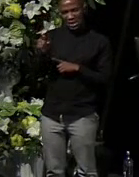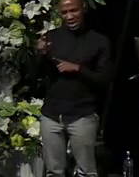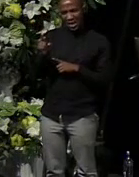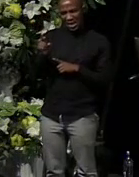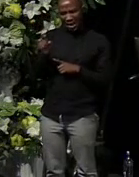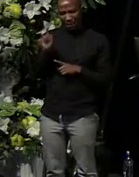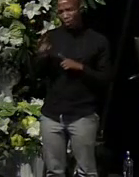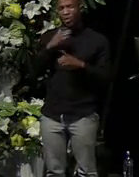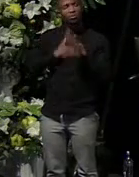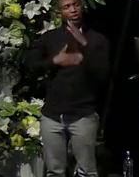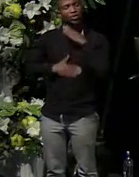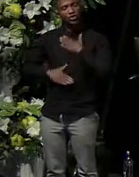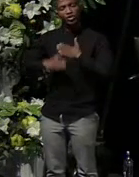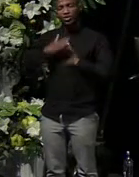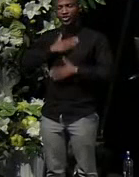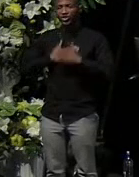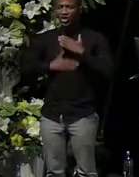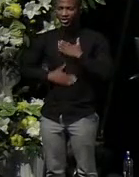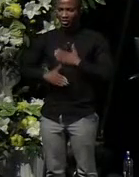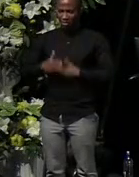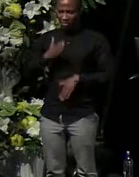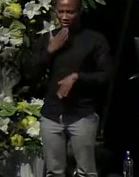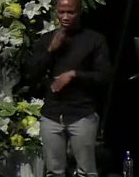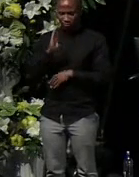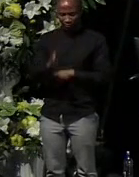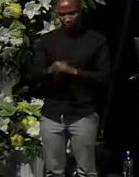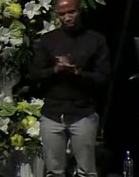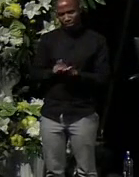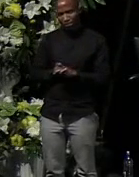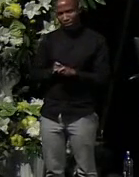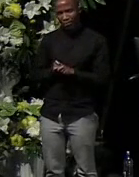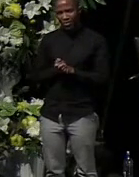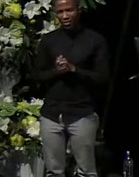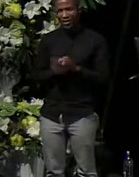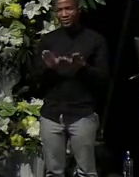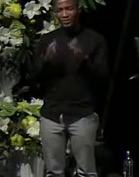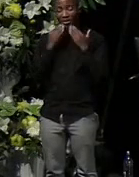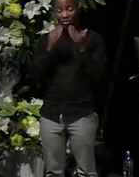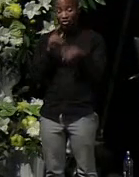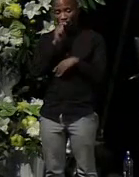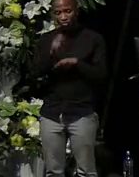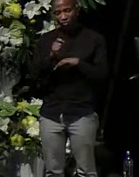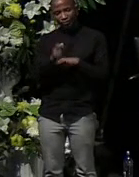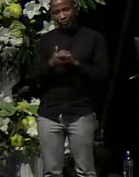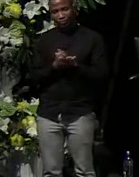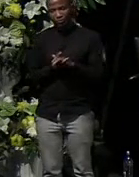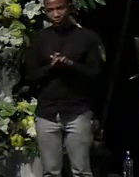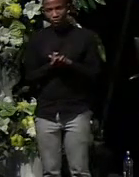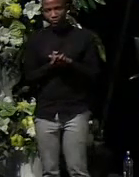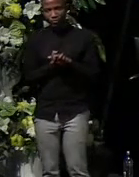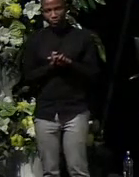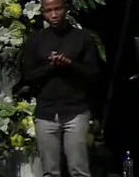for his patience to the point he said thank you indeed you owe me